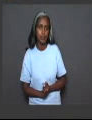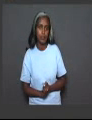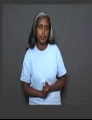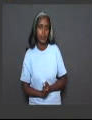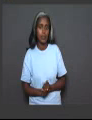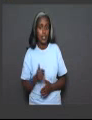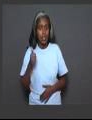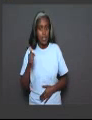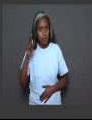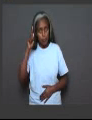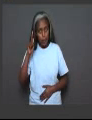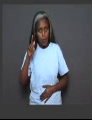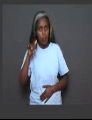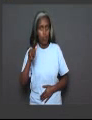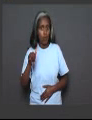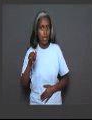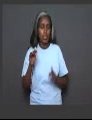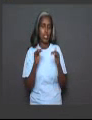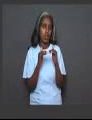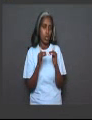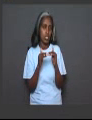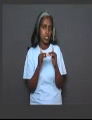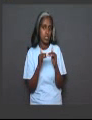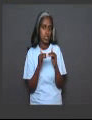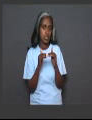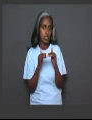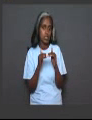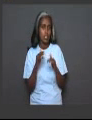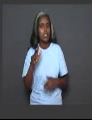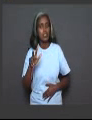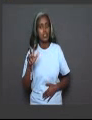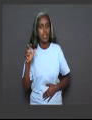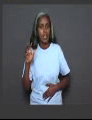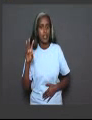A prime of y equals